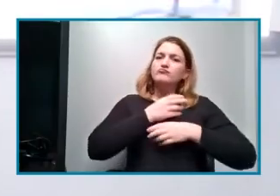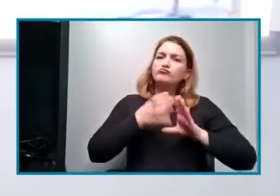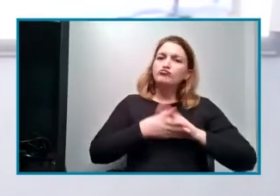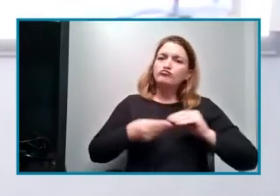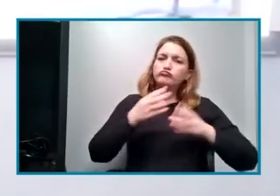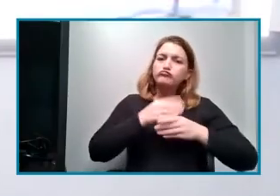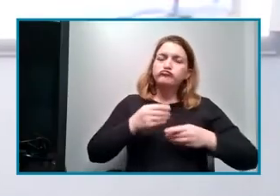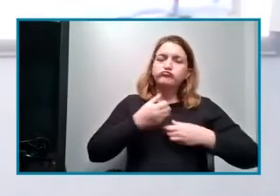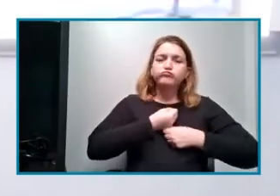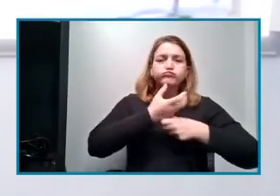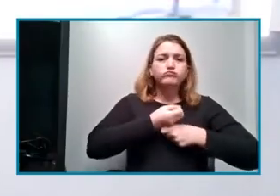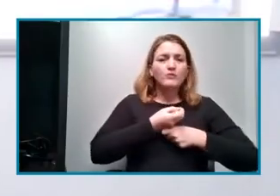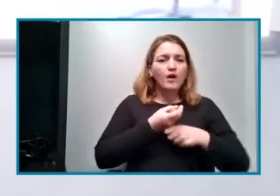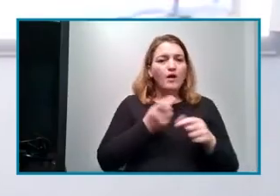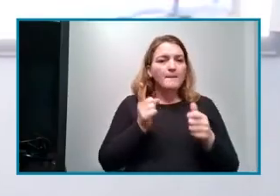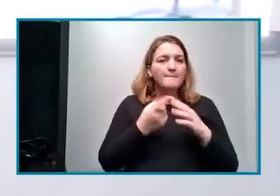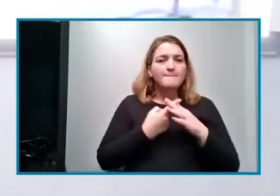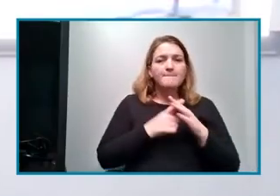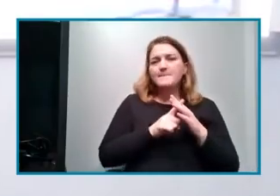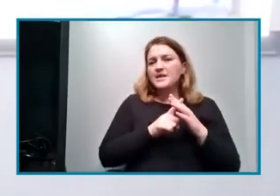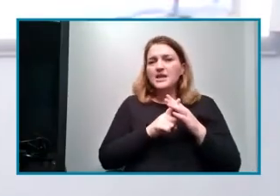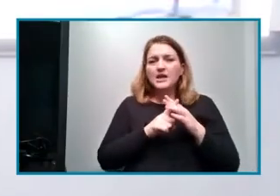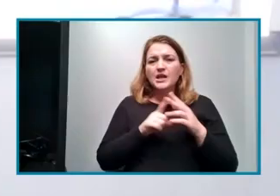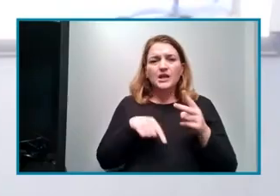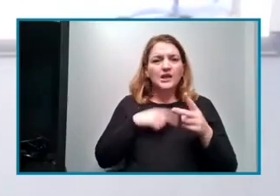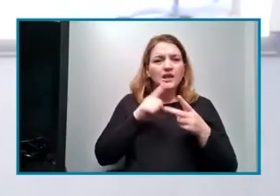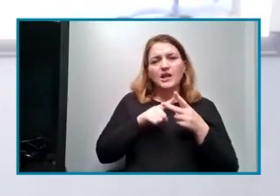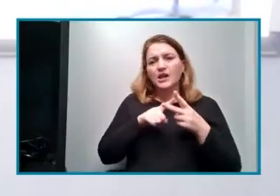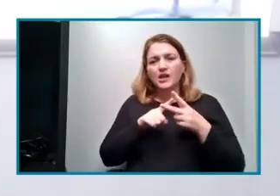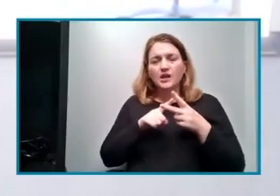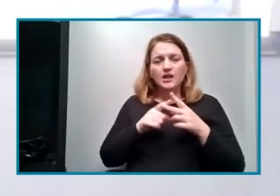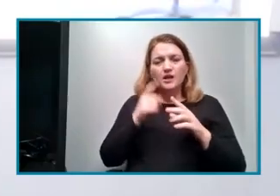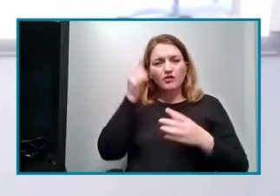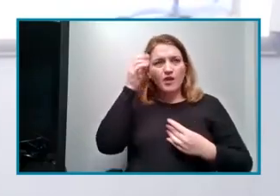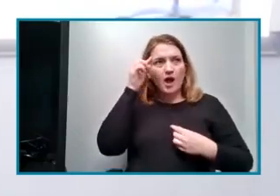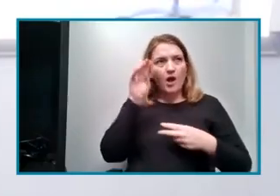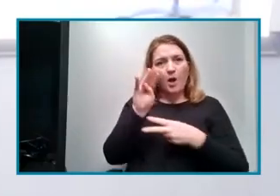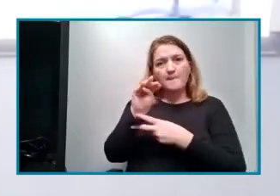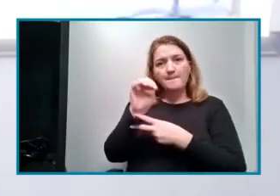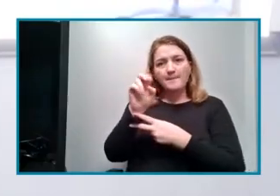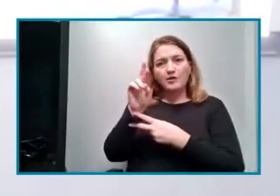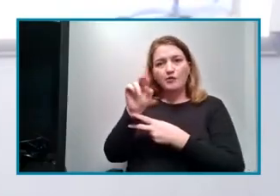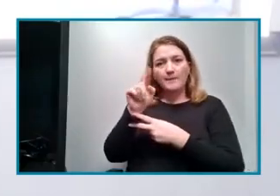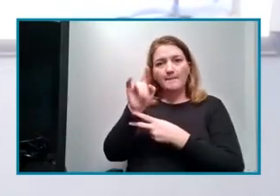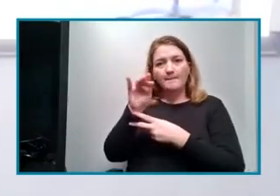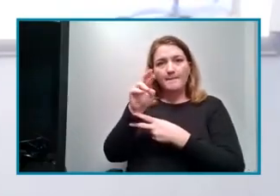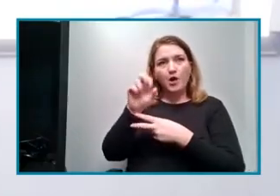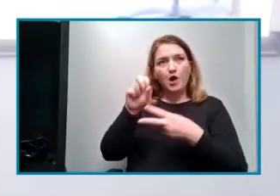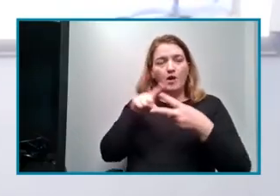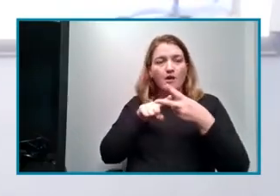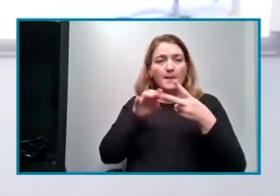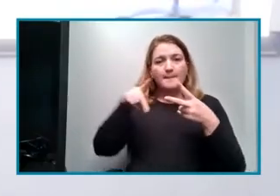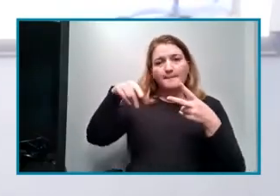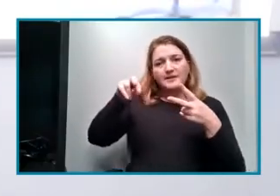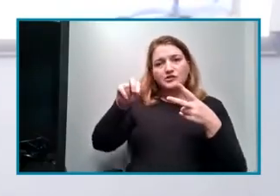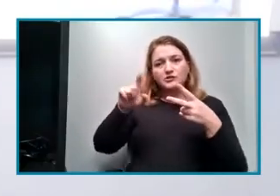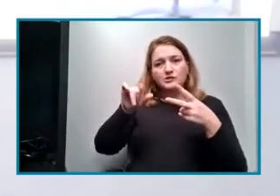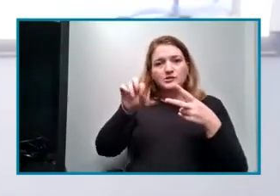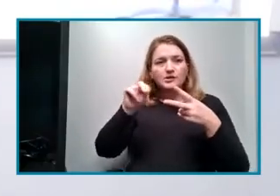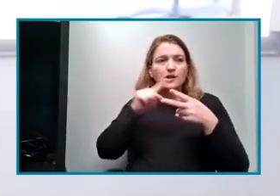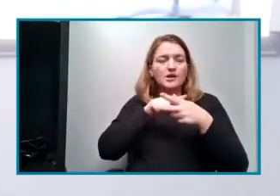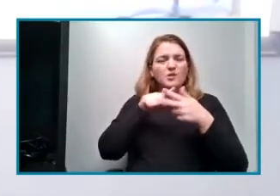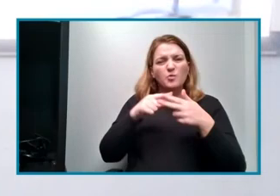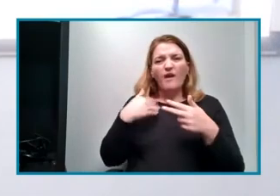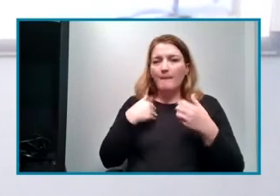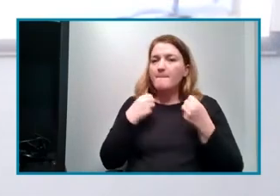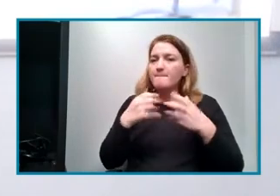you should get on Miramar, you should get on Pendleton. We're in San Diego, we're rich in Marines. You should get on base. And while it's true, I think that